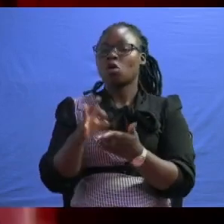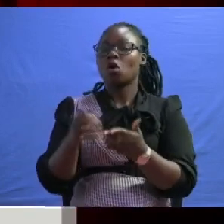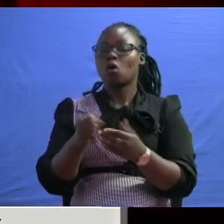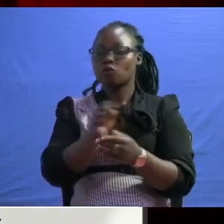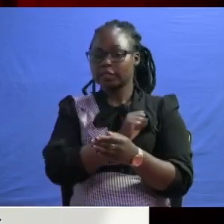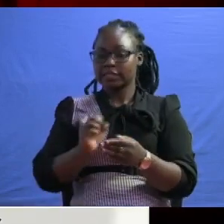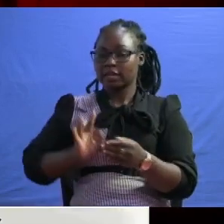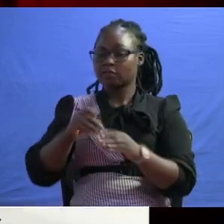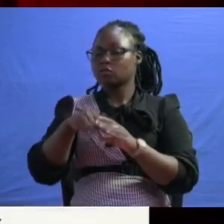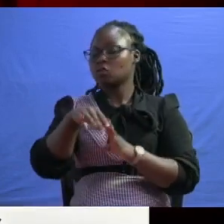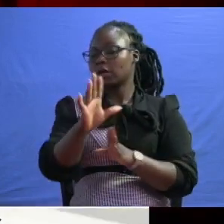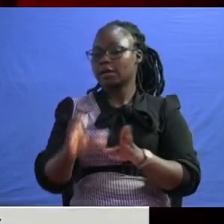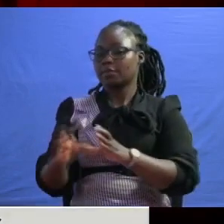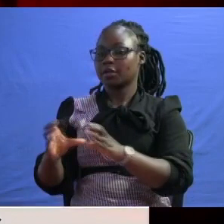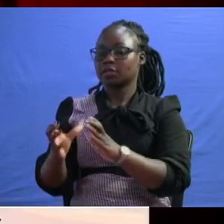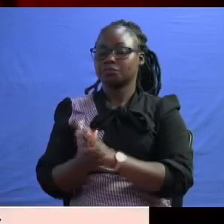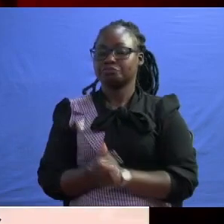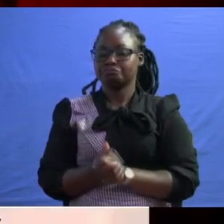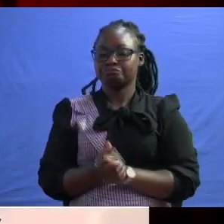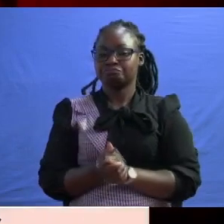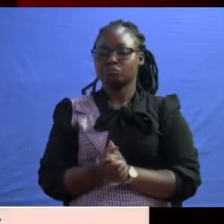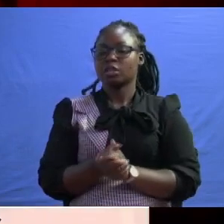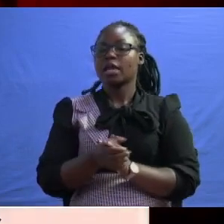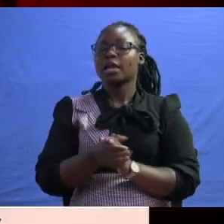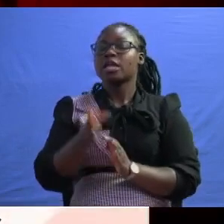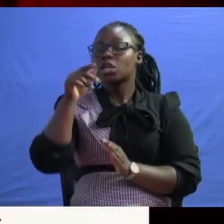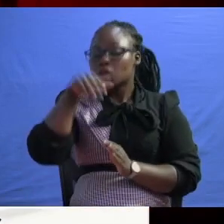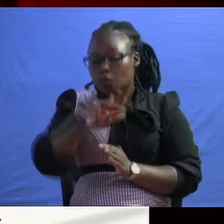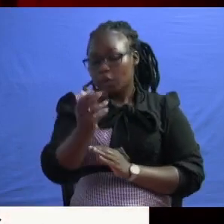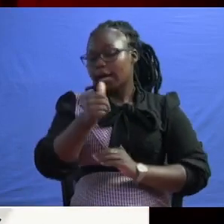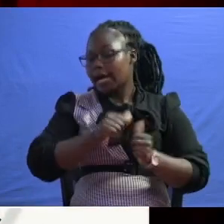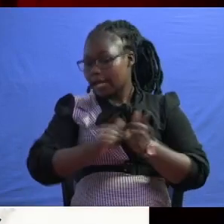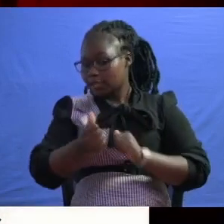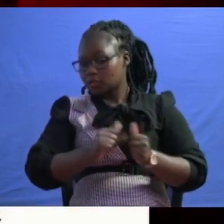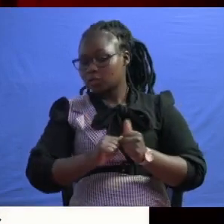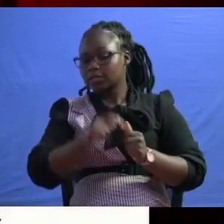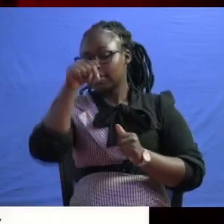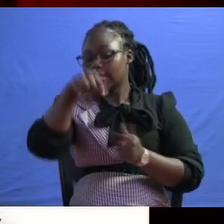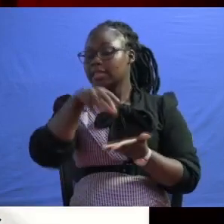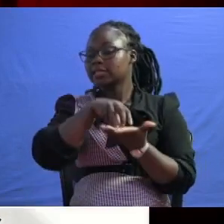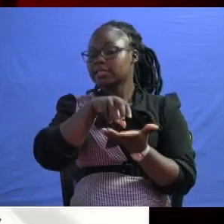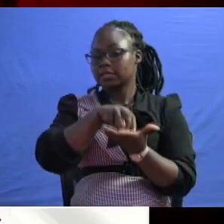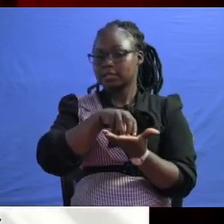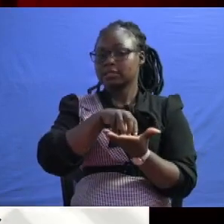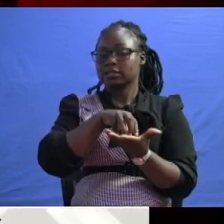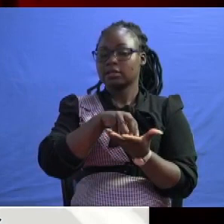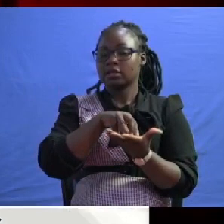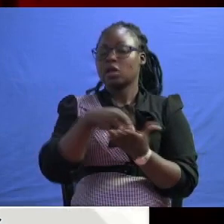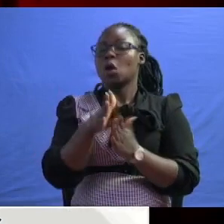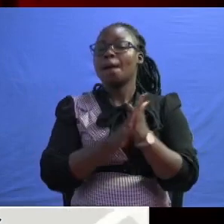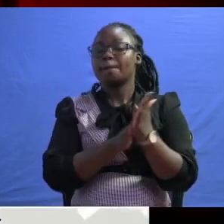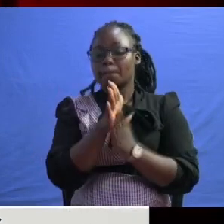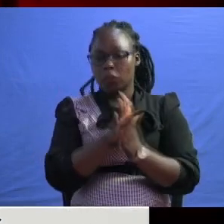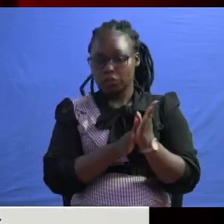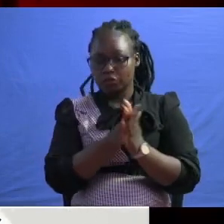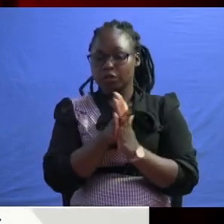your company. Are your actions in this particular case motivated